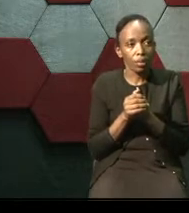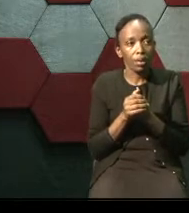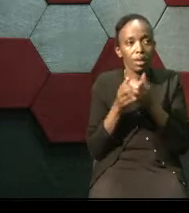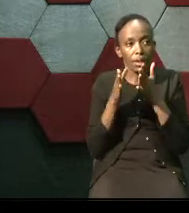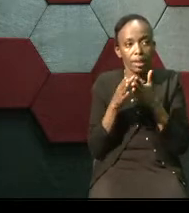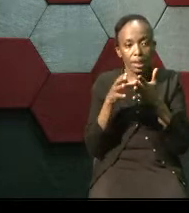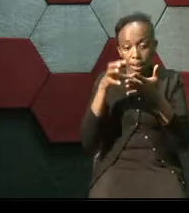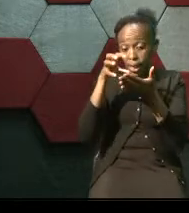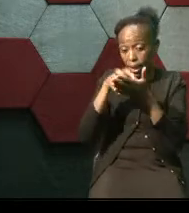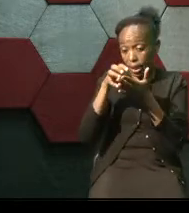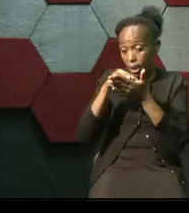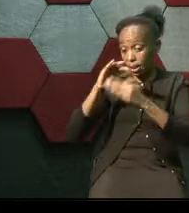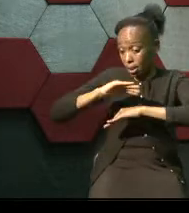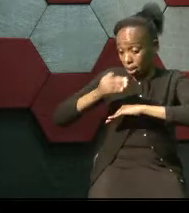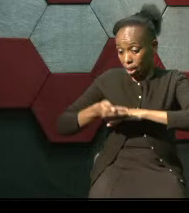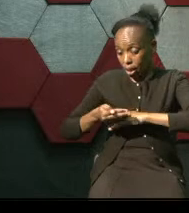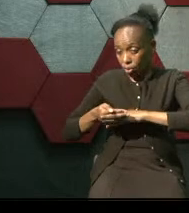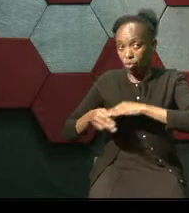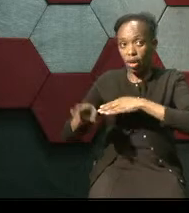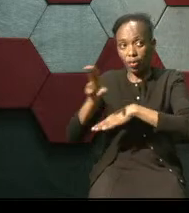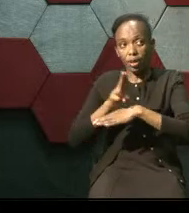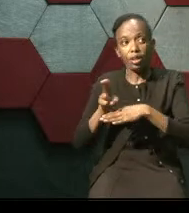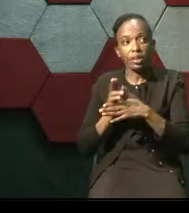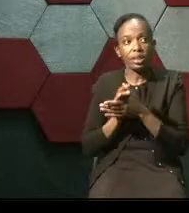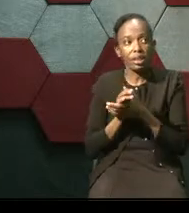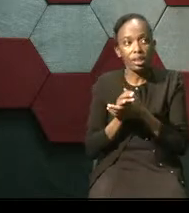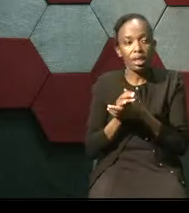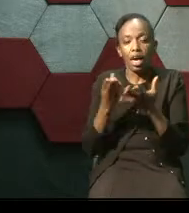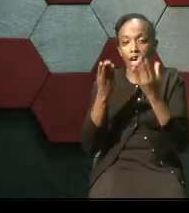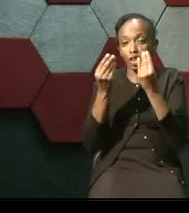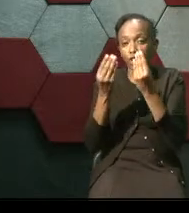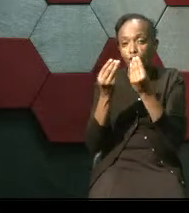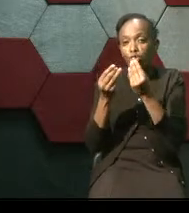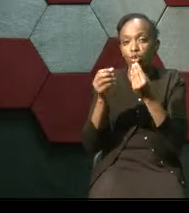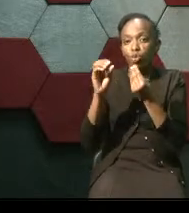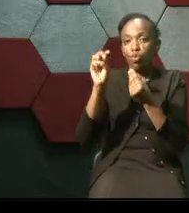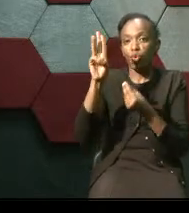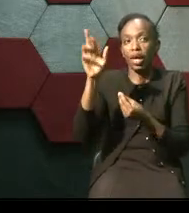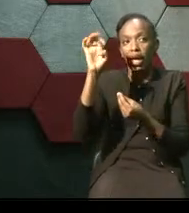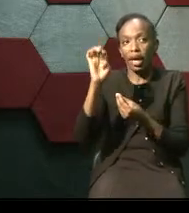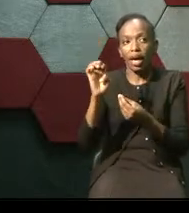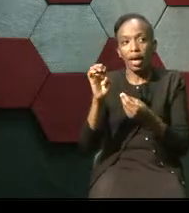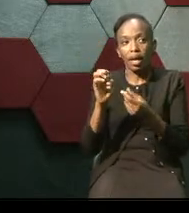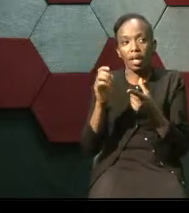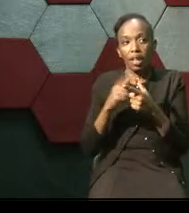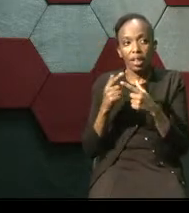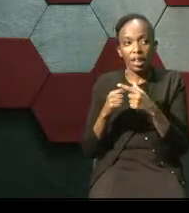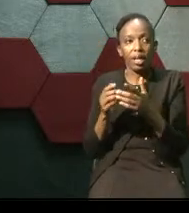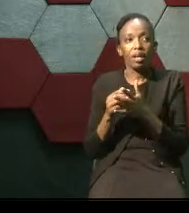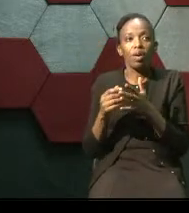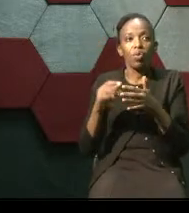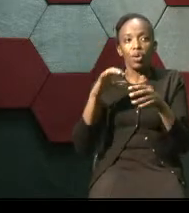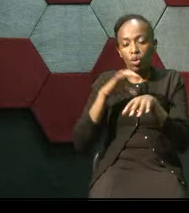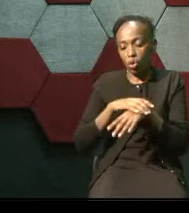the casing. We are using a CAD software to design our casing, and then we